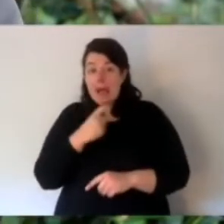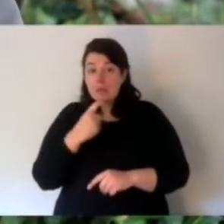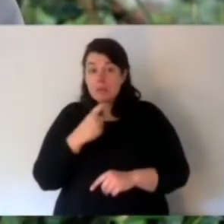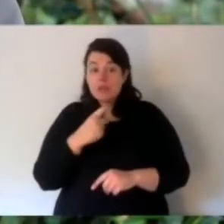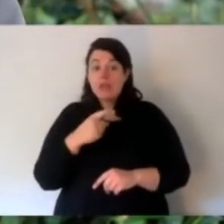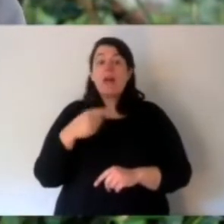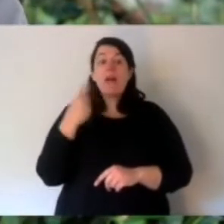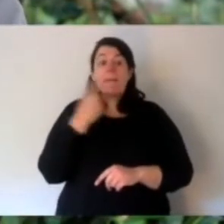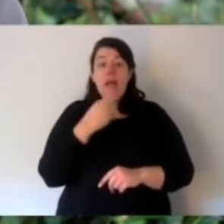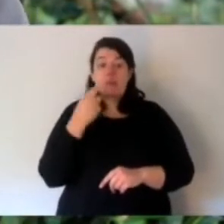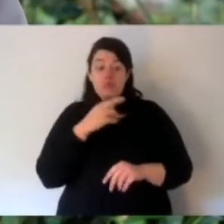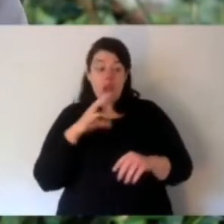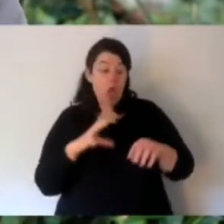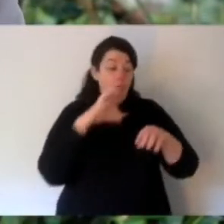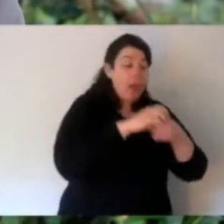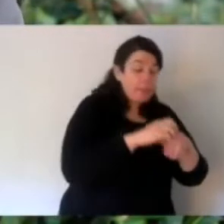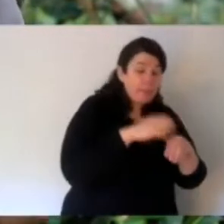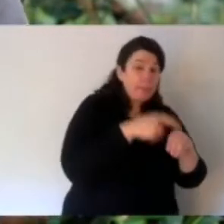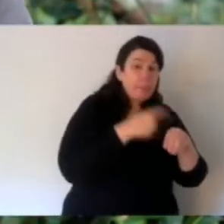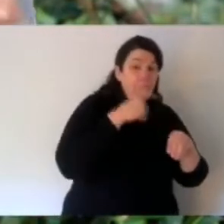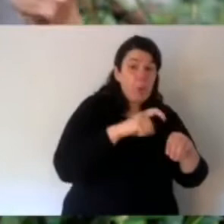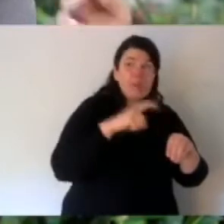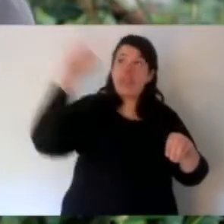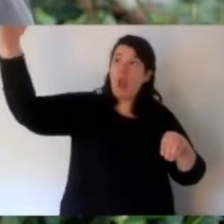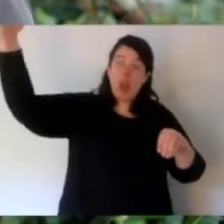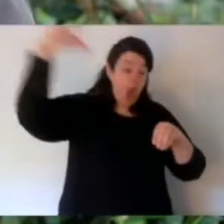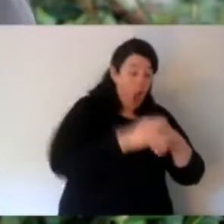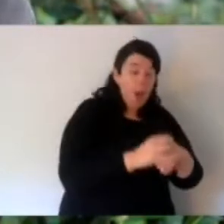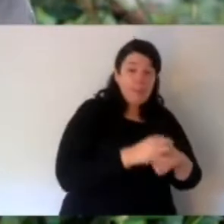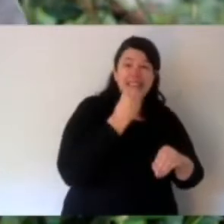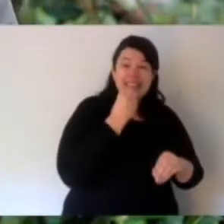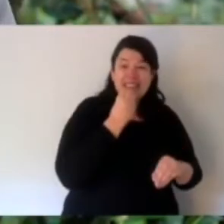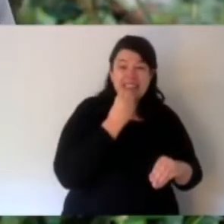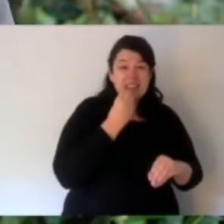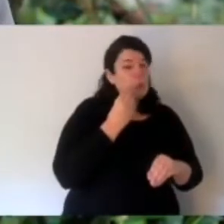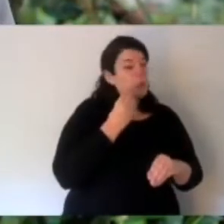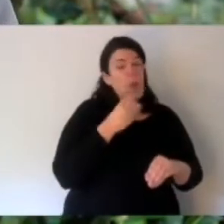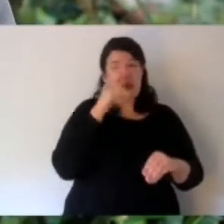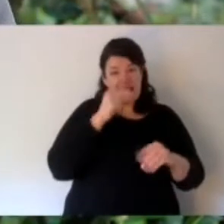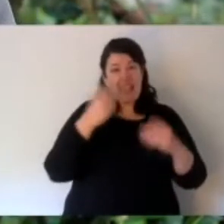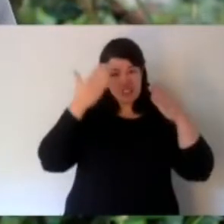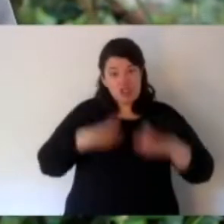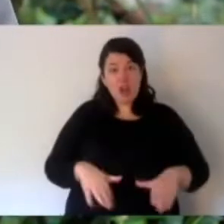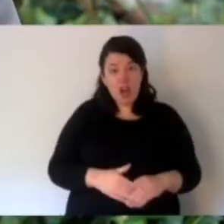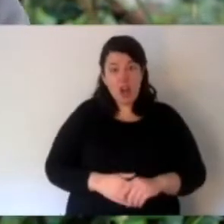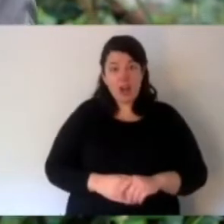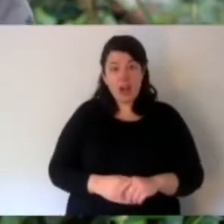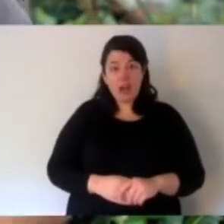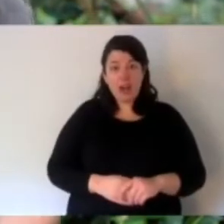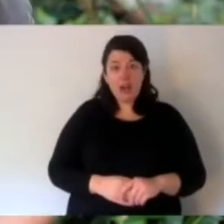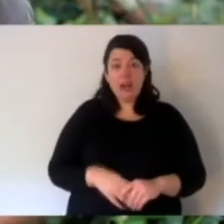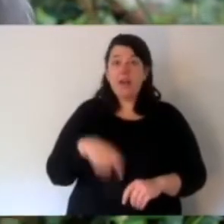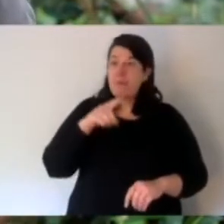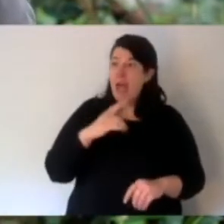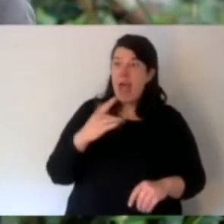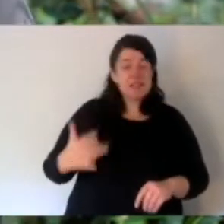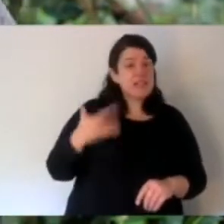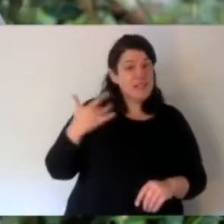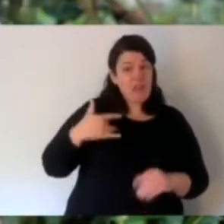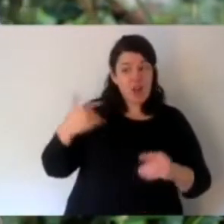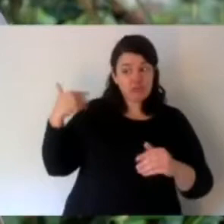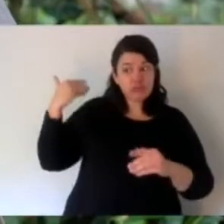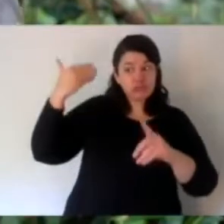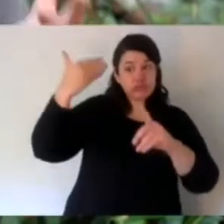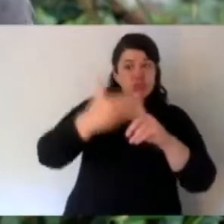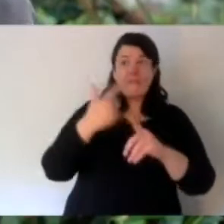tawny eats that rat or mouse, once it's eaten the poison, the Tawny Frogmouth can actually die. But they've been able to survive. They're